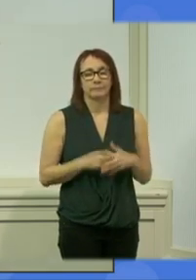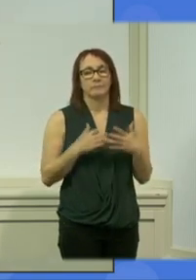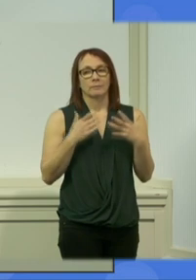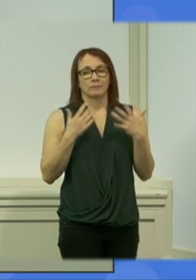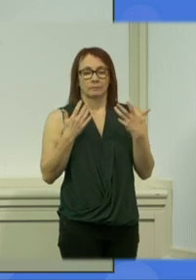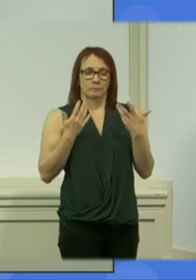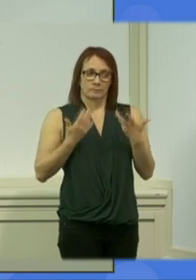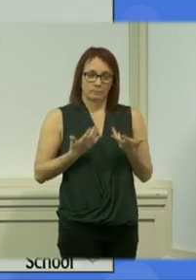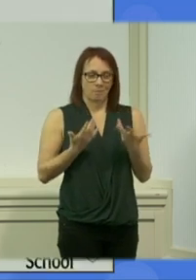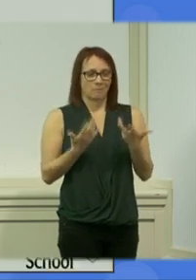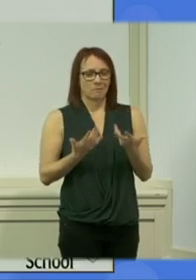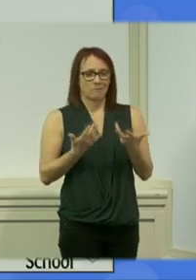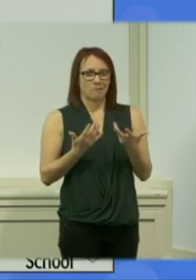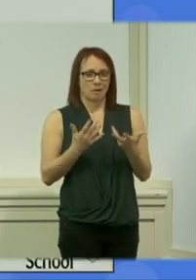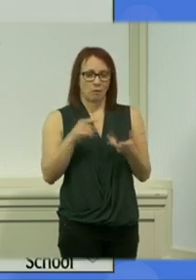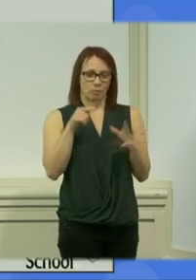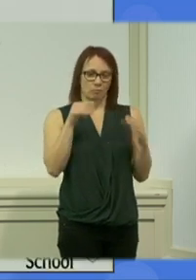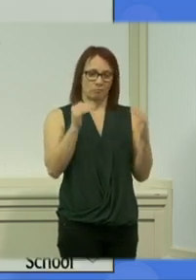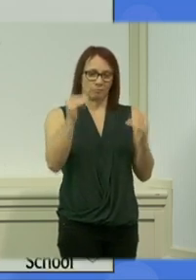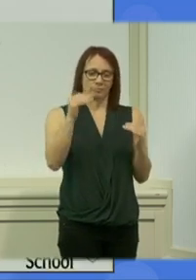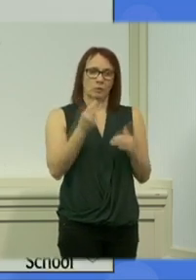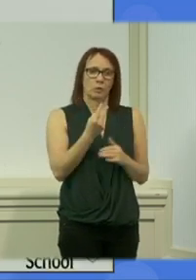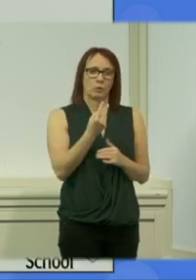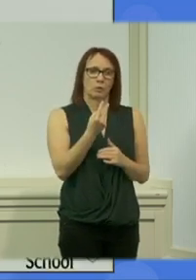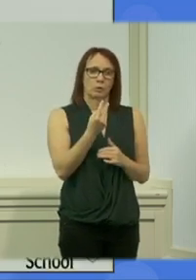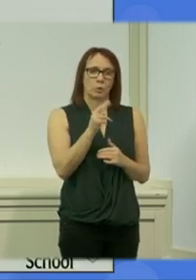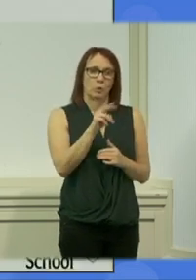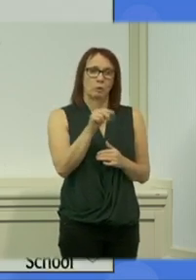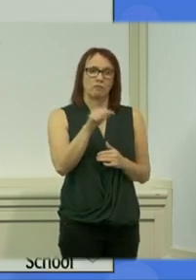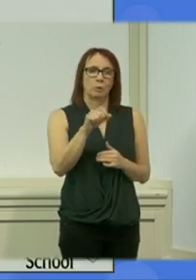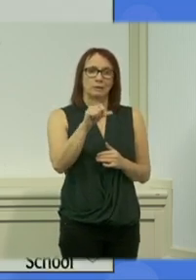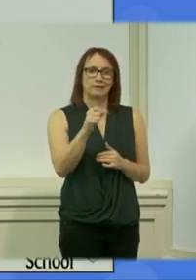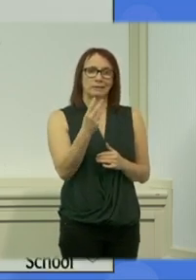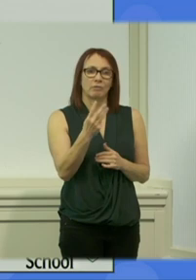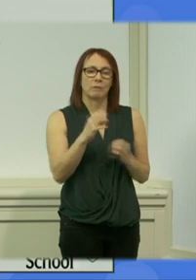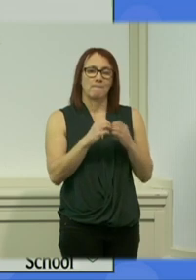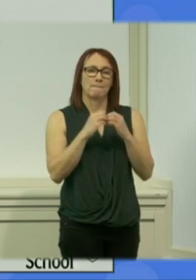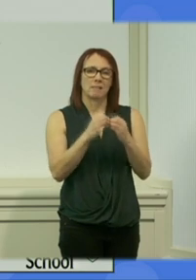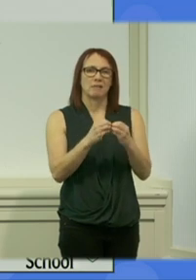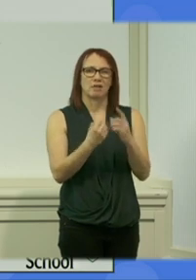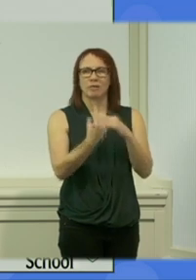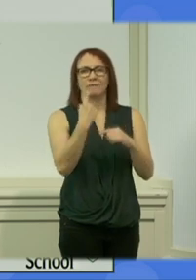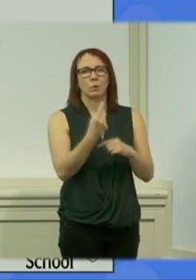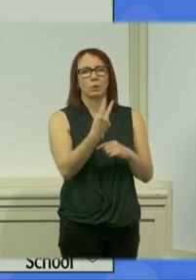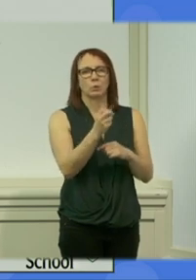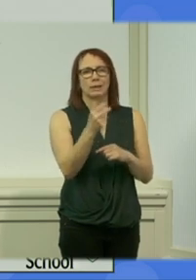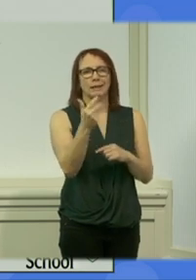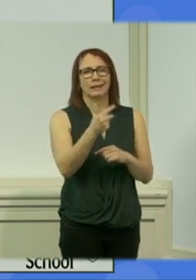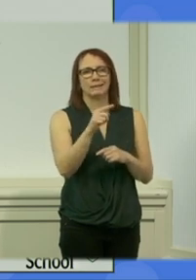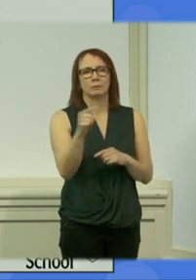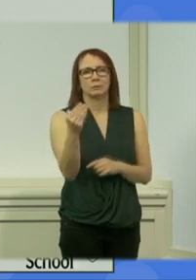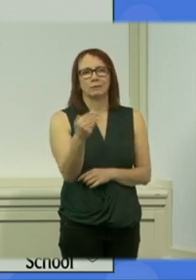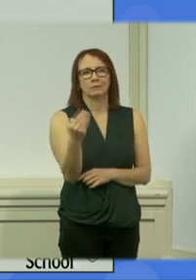this now amounts to 12.63 billion. That's for the last, that's the 2018-19 fiscal